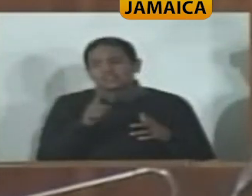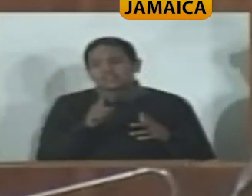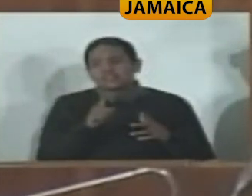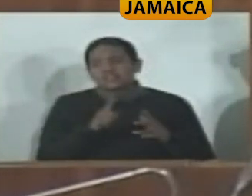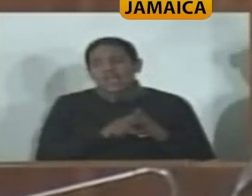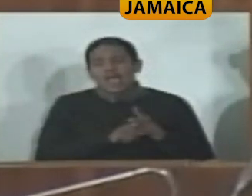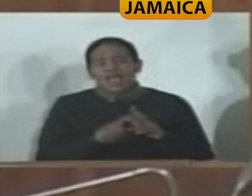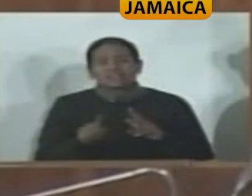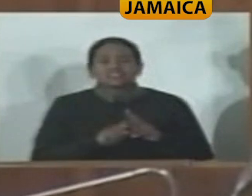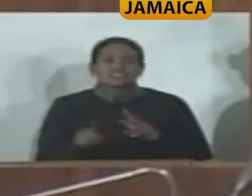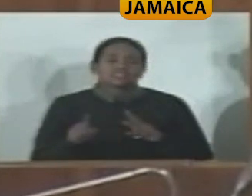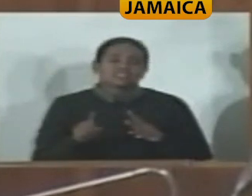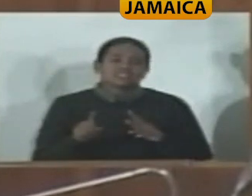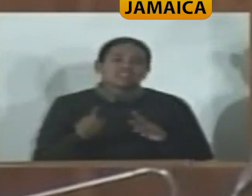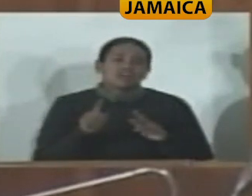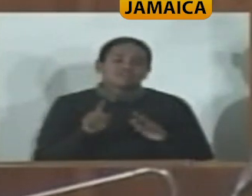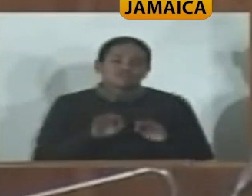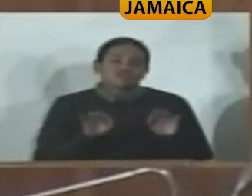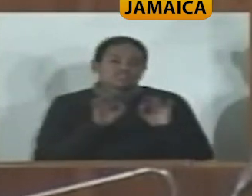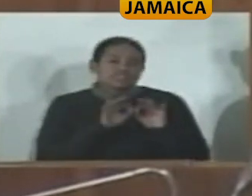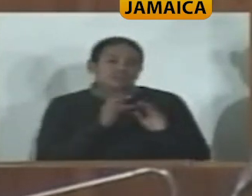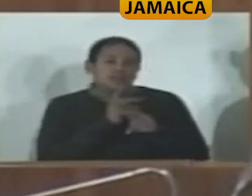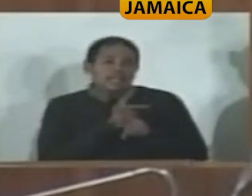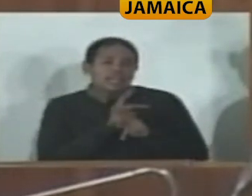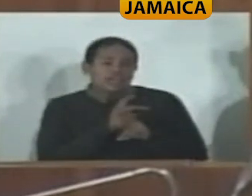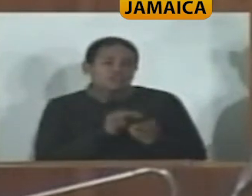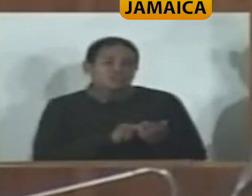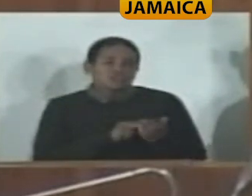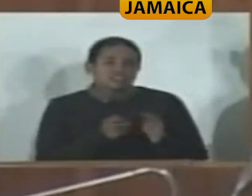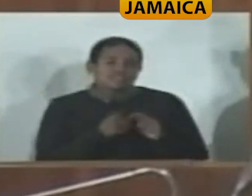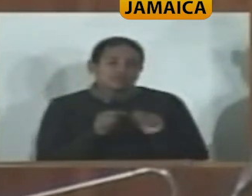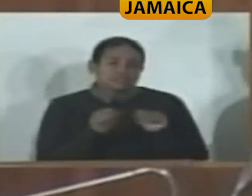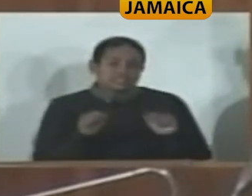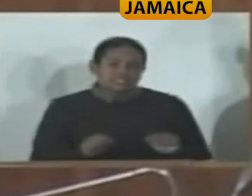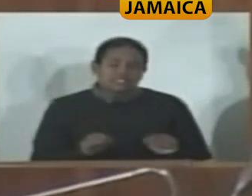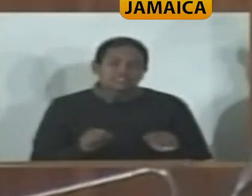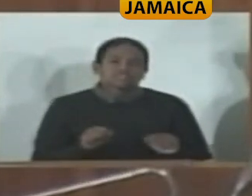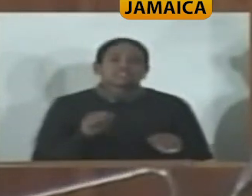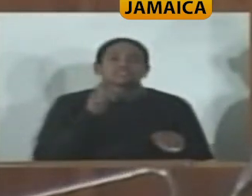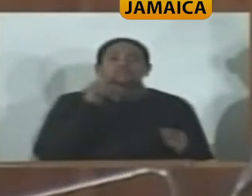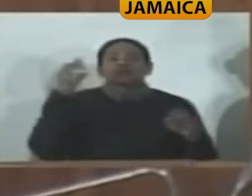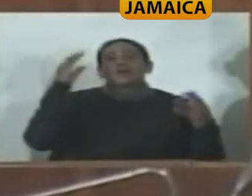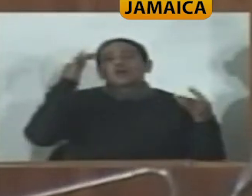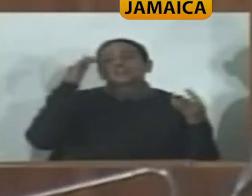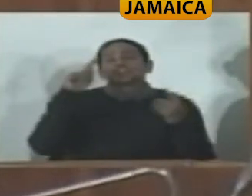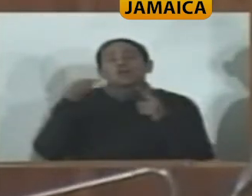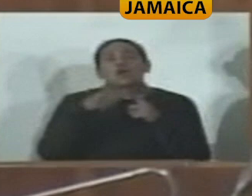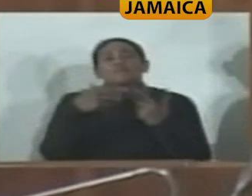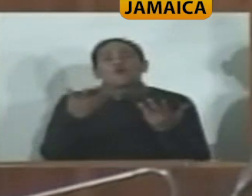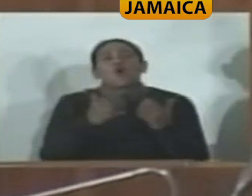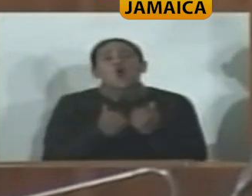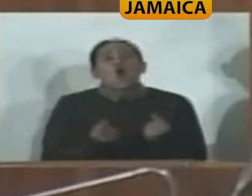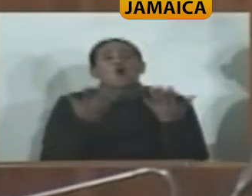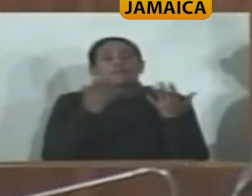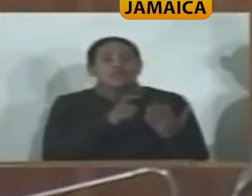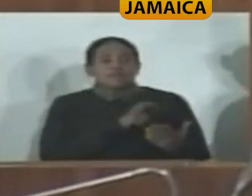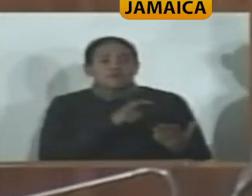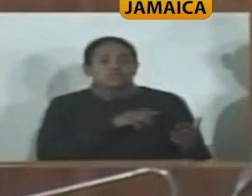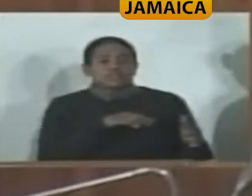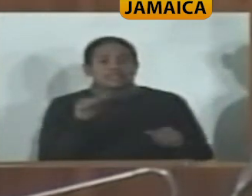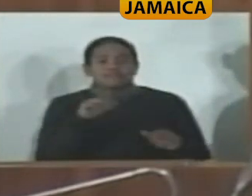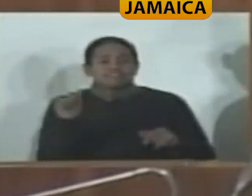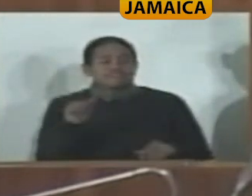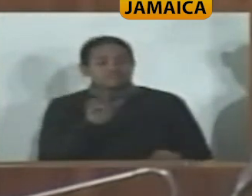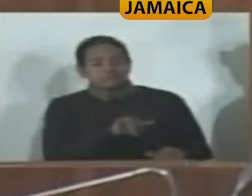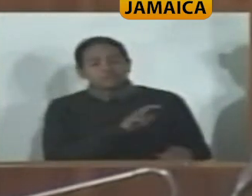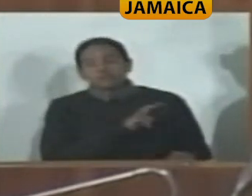care nurses from the system. There has also been concern about how many police are leaving the